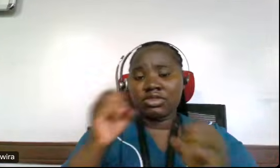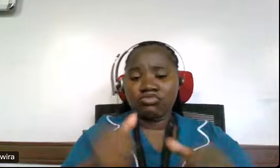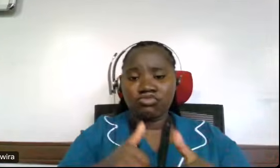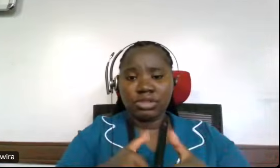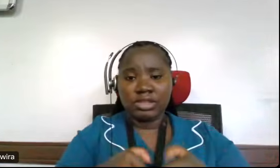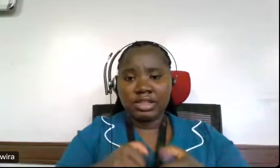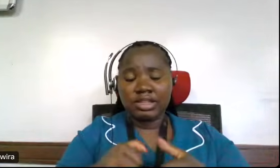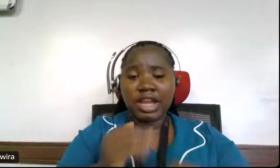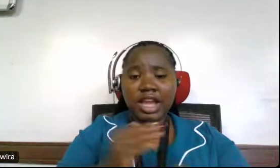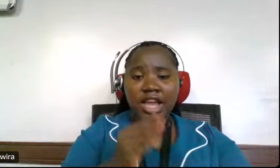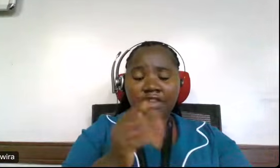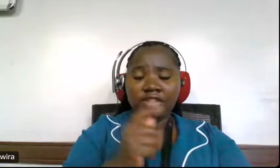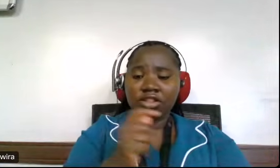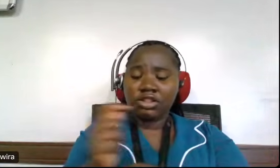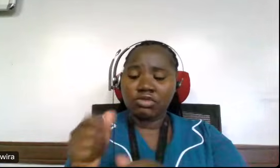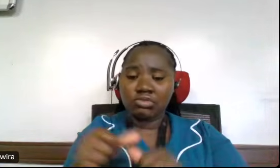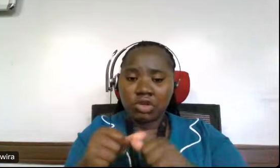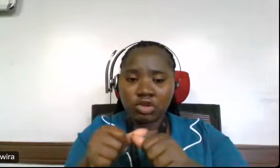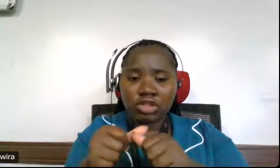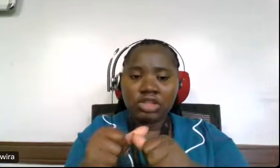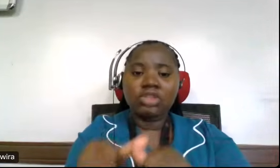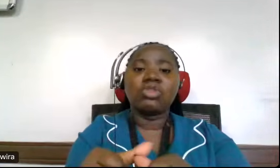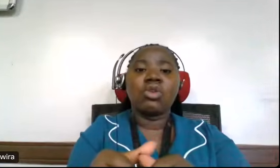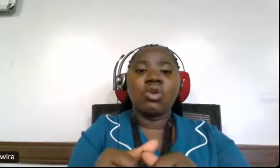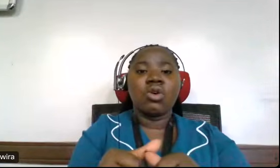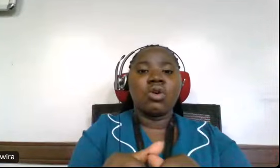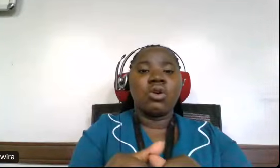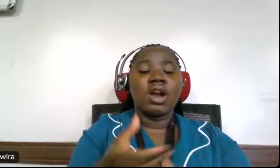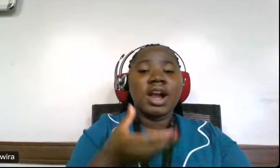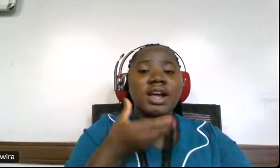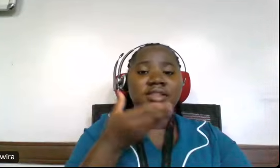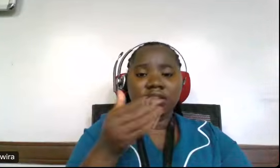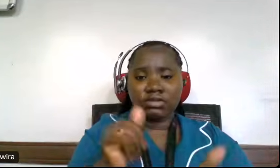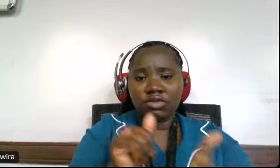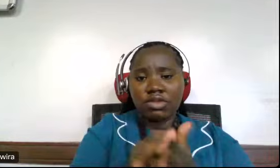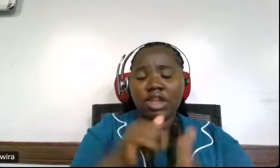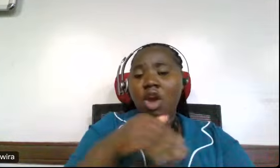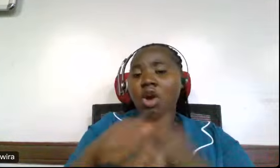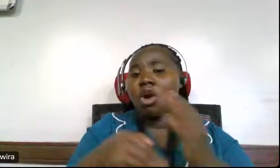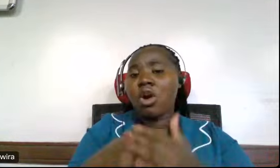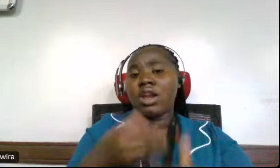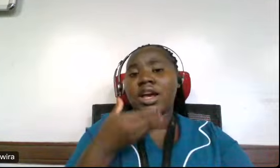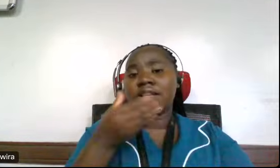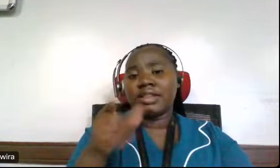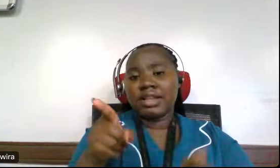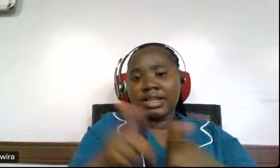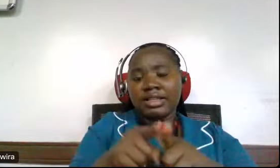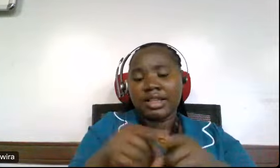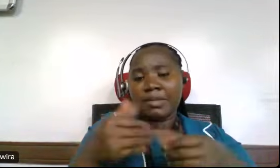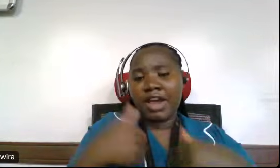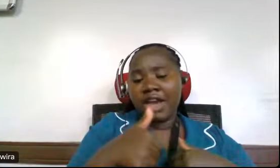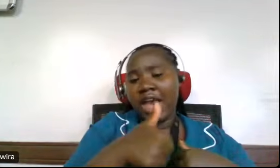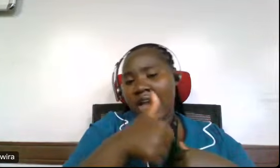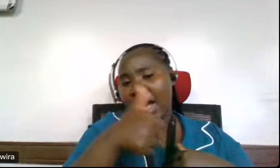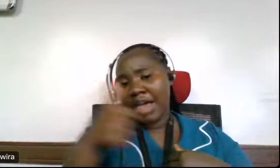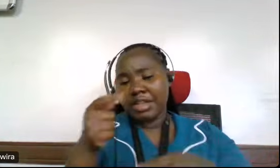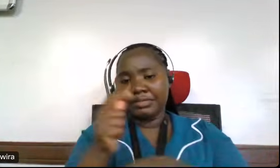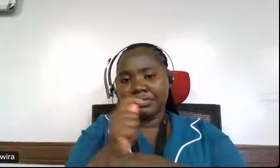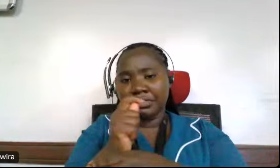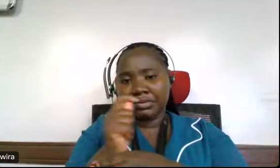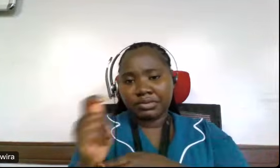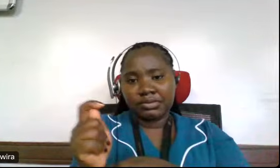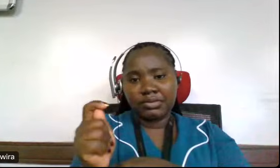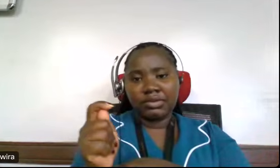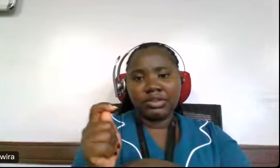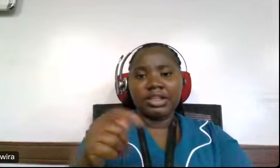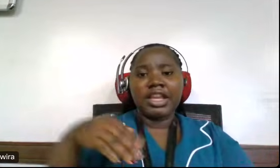we'll keep on addressing them so that they're all answered. And we will have subsequent trainings. We normally do these trainings